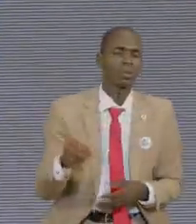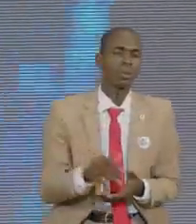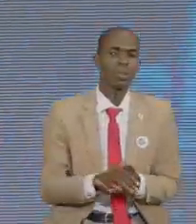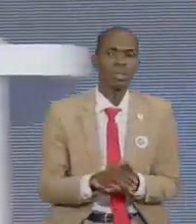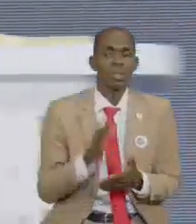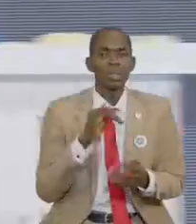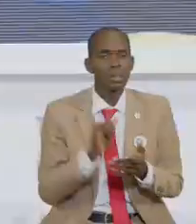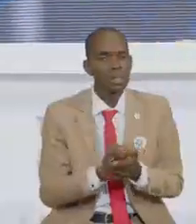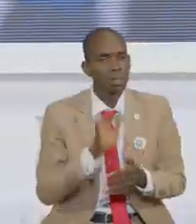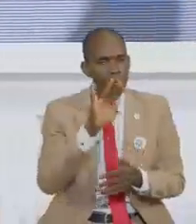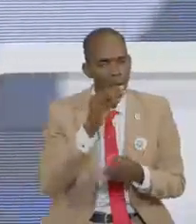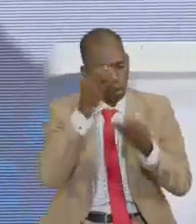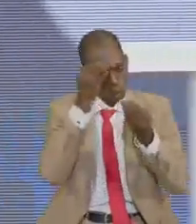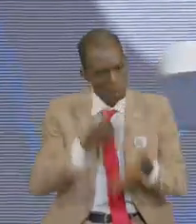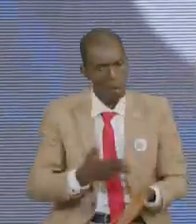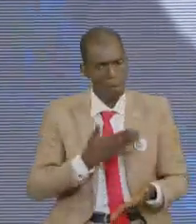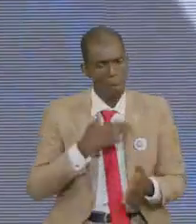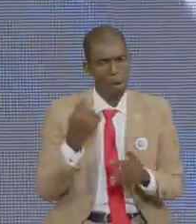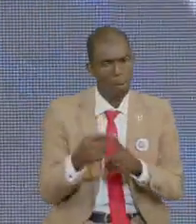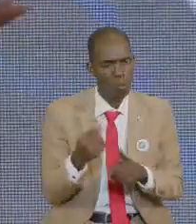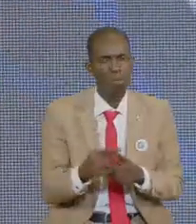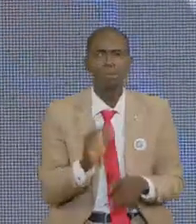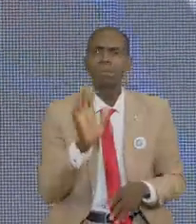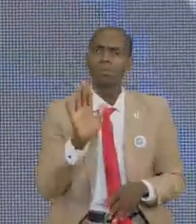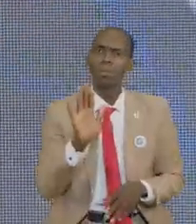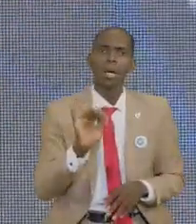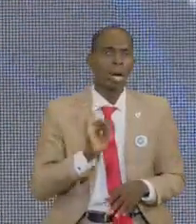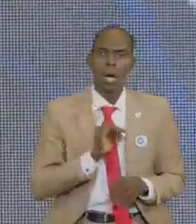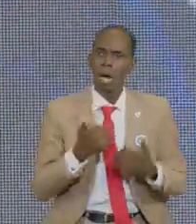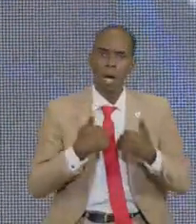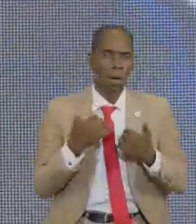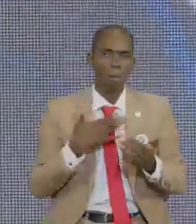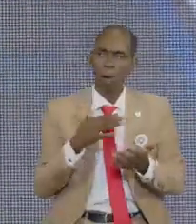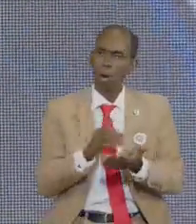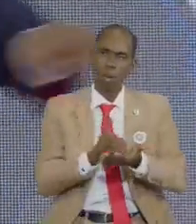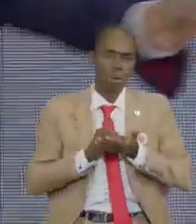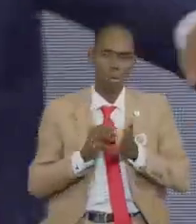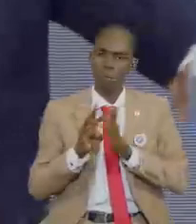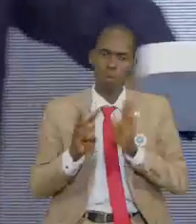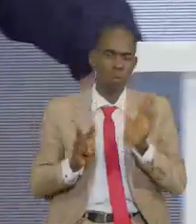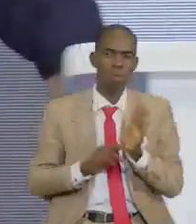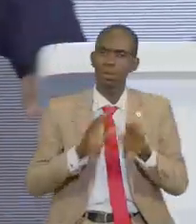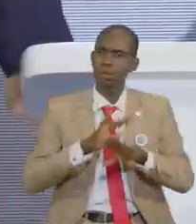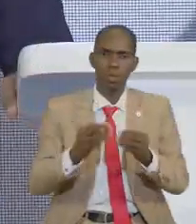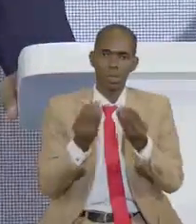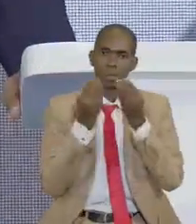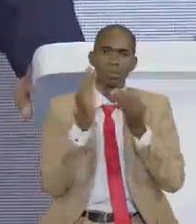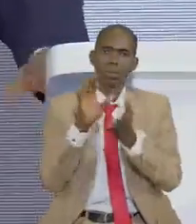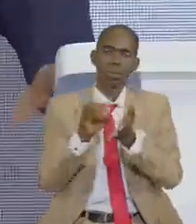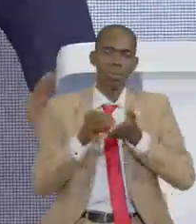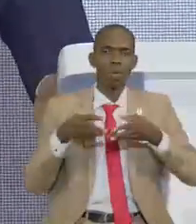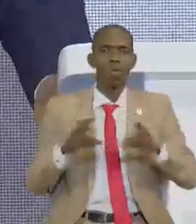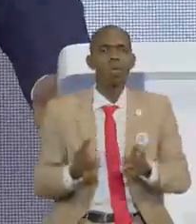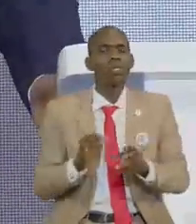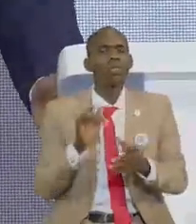my word, obey my will. I have my own will, I cannot obey your will. You will not continue to